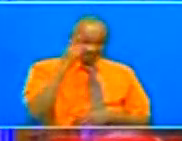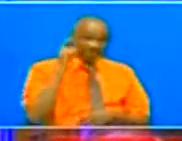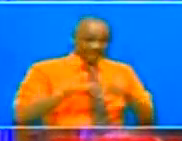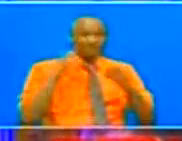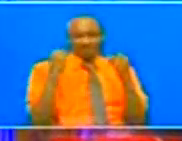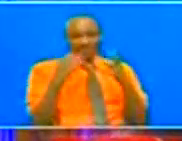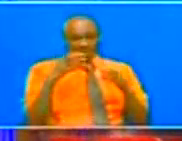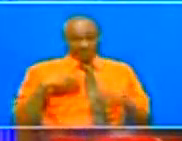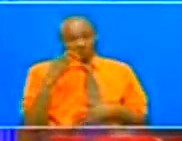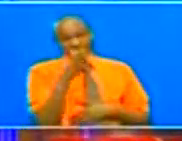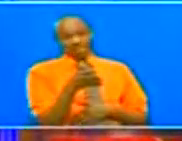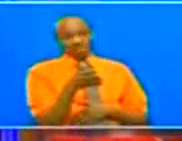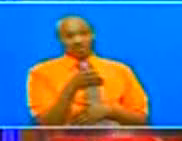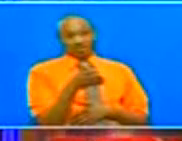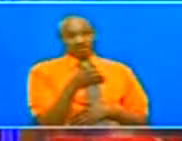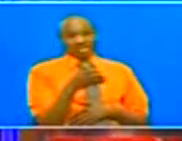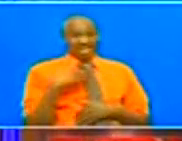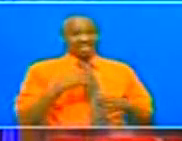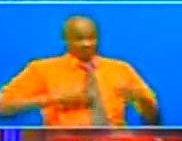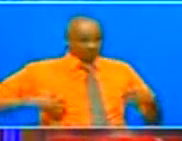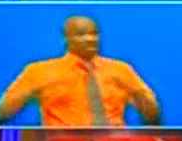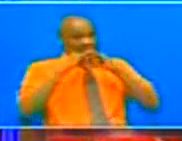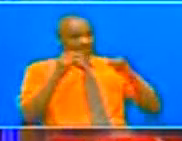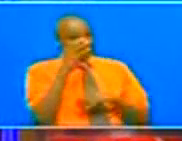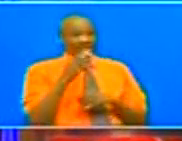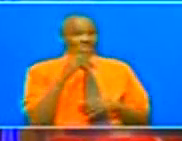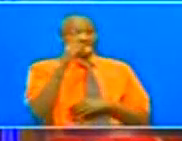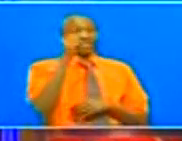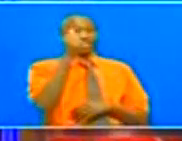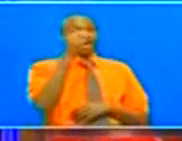militants in the refugee camps in Darfur,